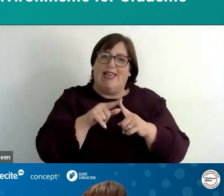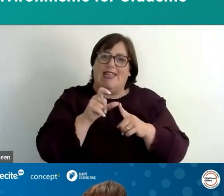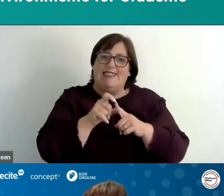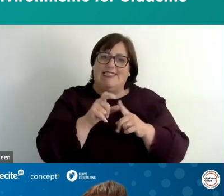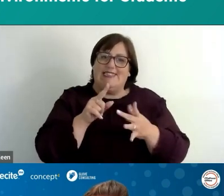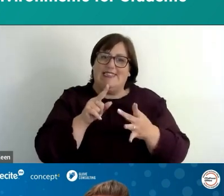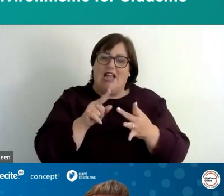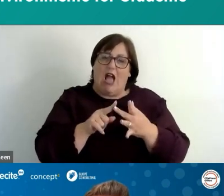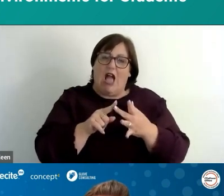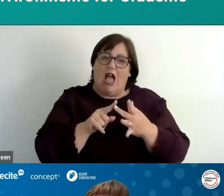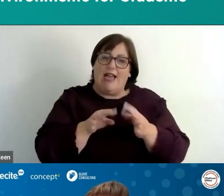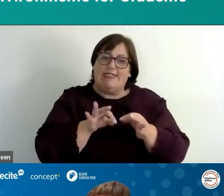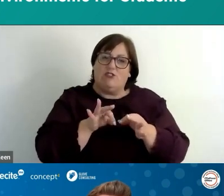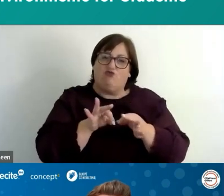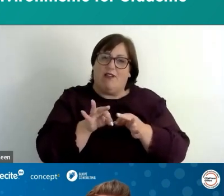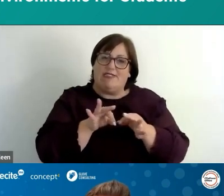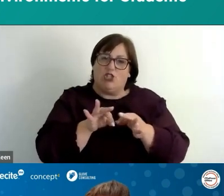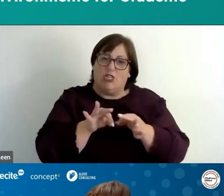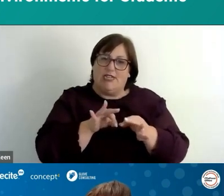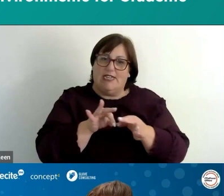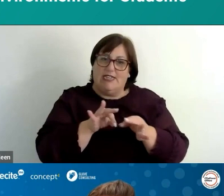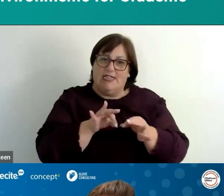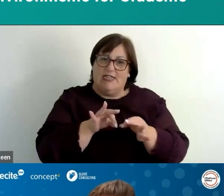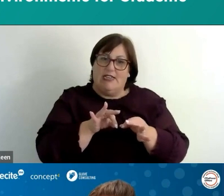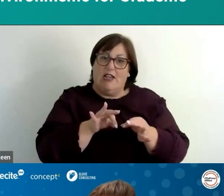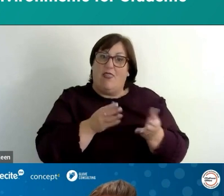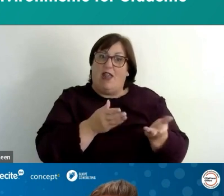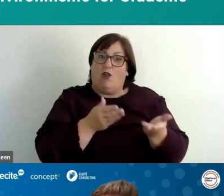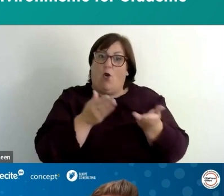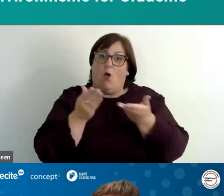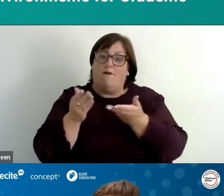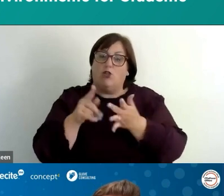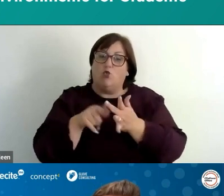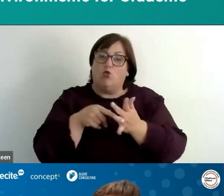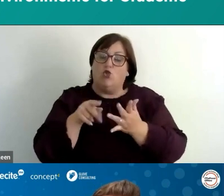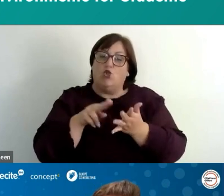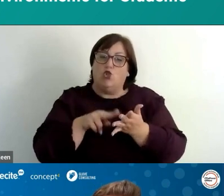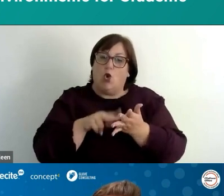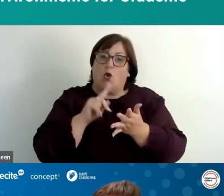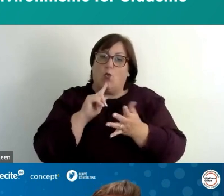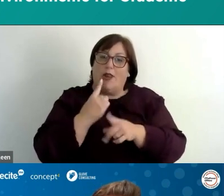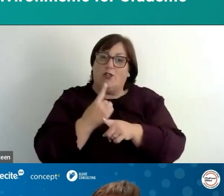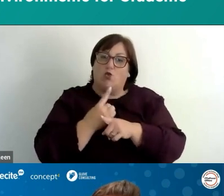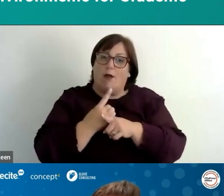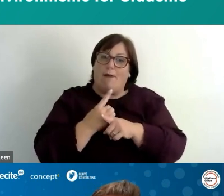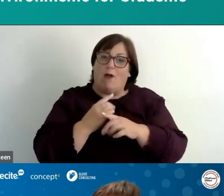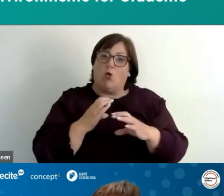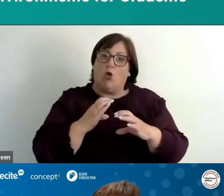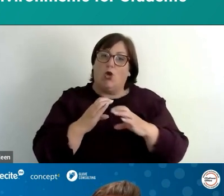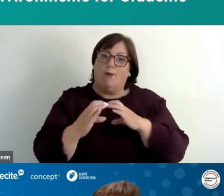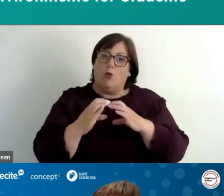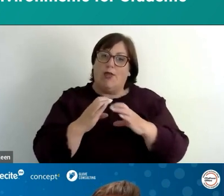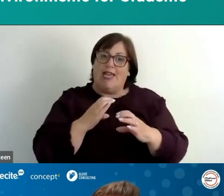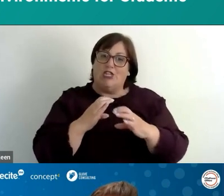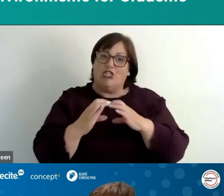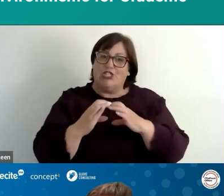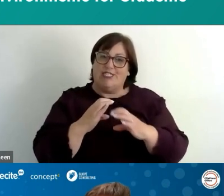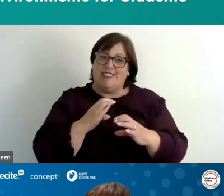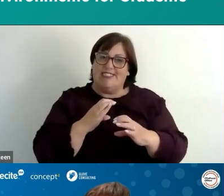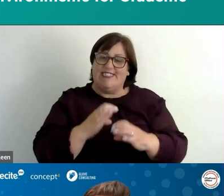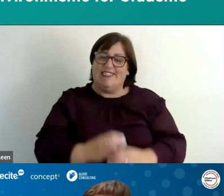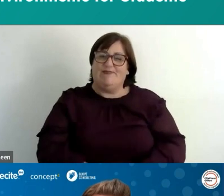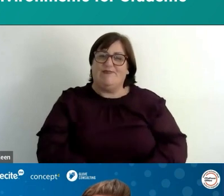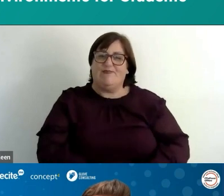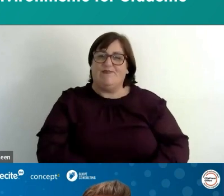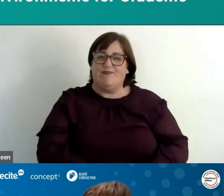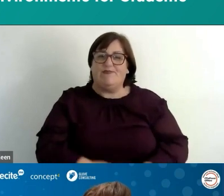come in and help us our next part of the journey around communications. Thank you. I will try to magically share the